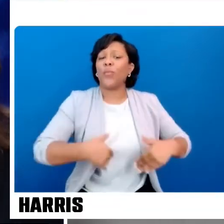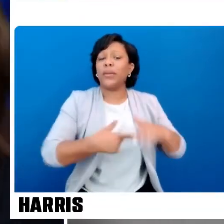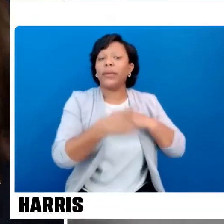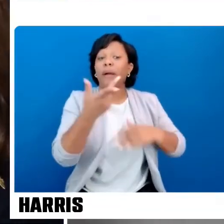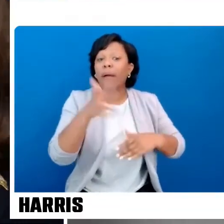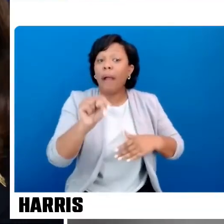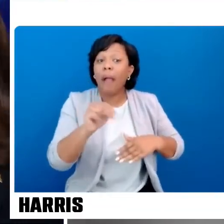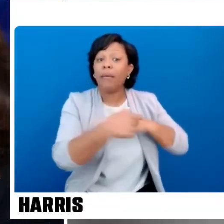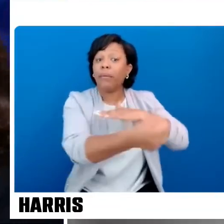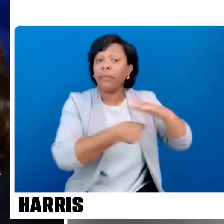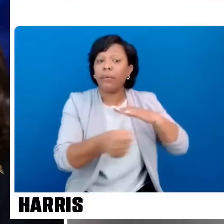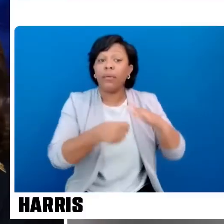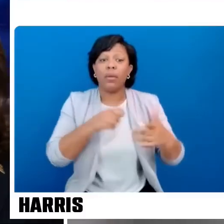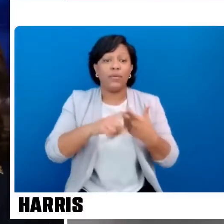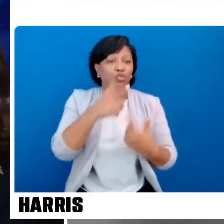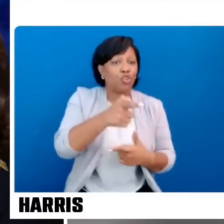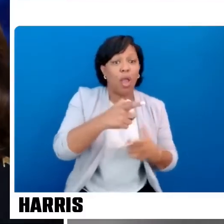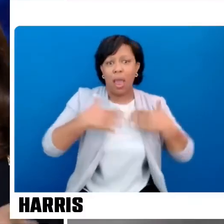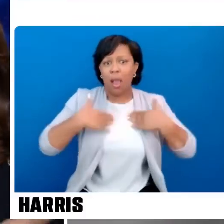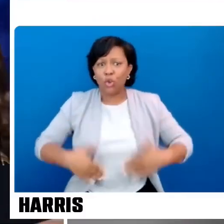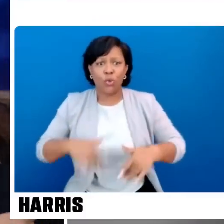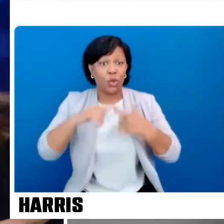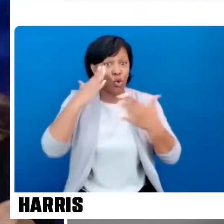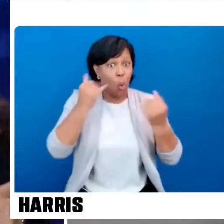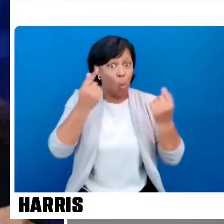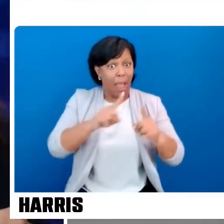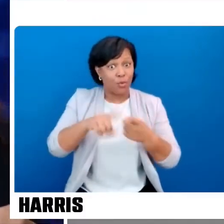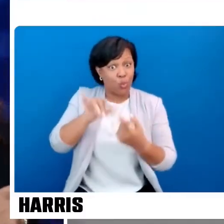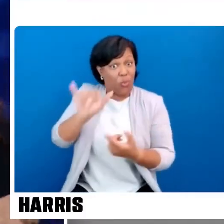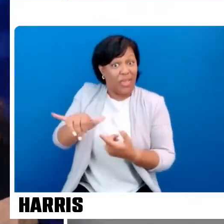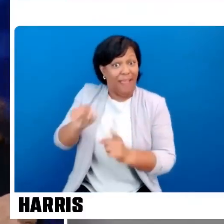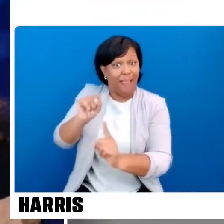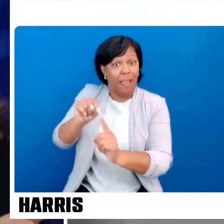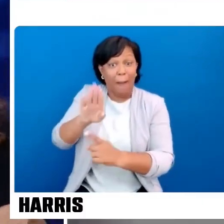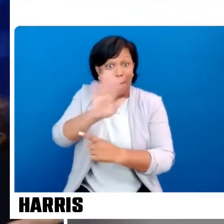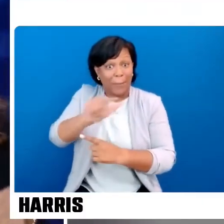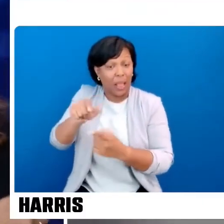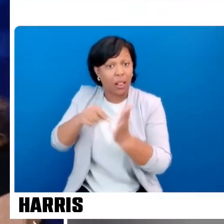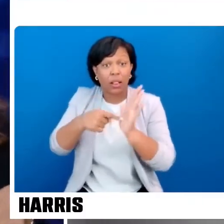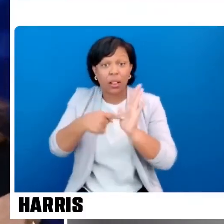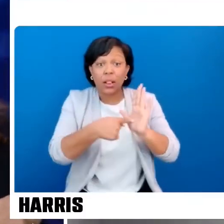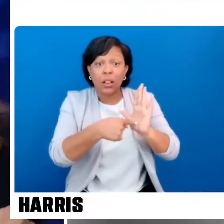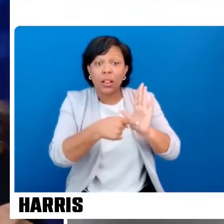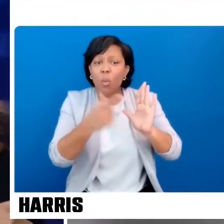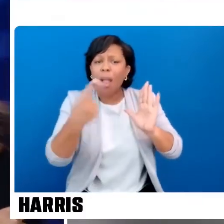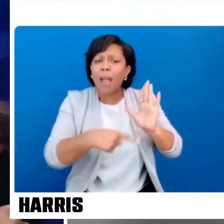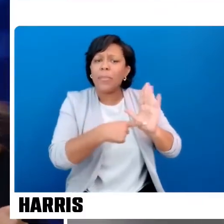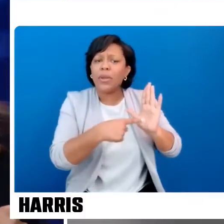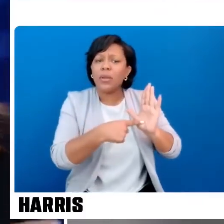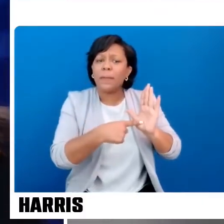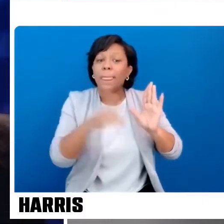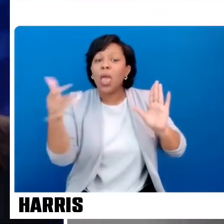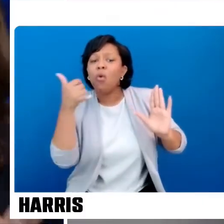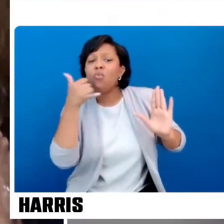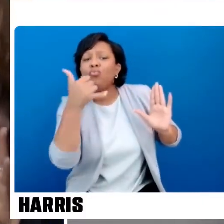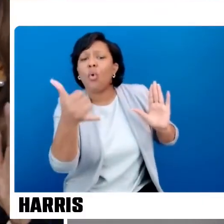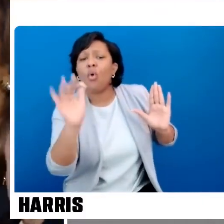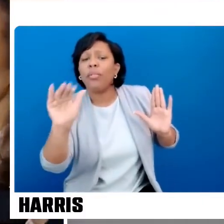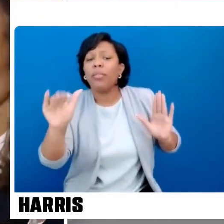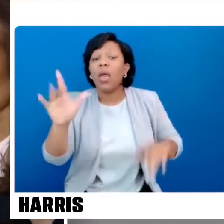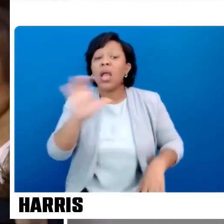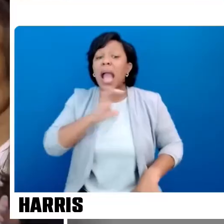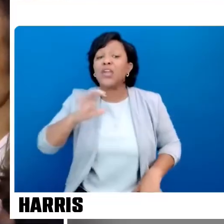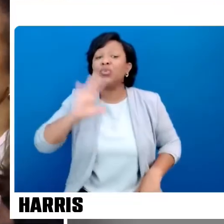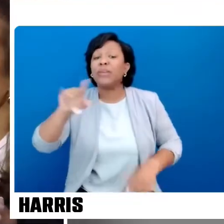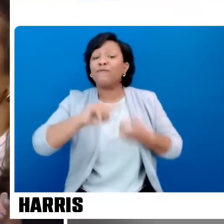bill? Donald Trump got on the phone, called up some folks in Congress, and said, kill the bill. And you know why? Because